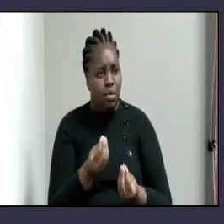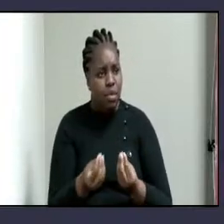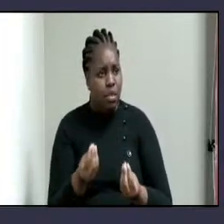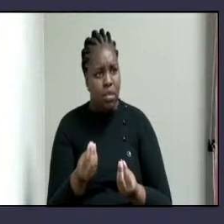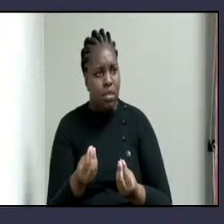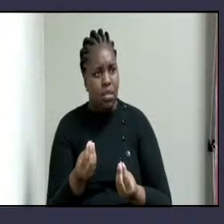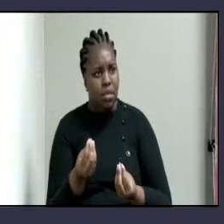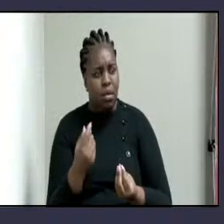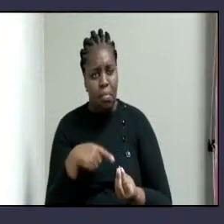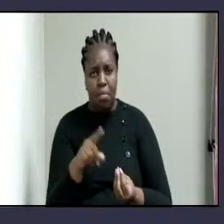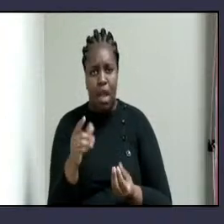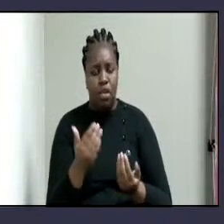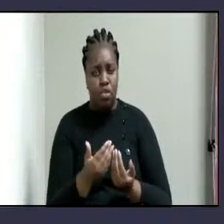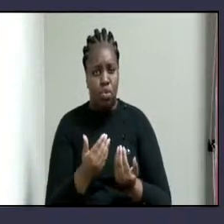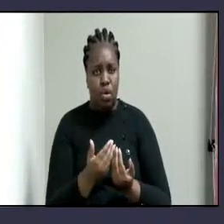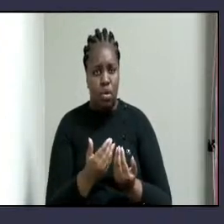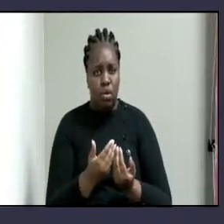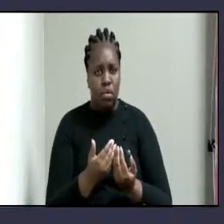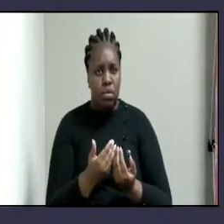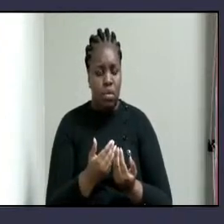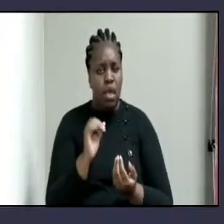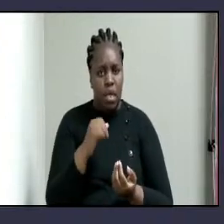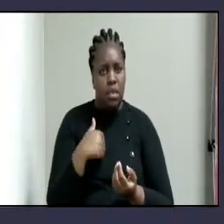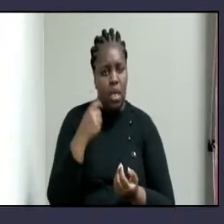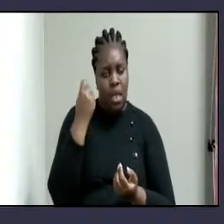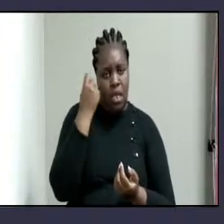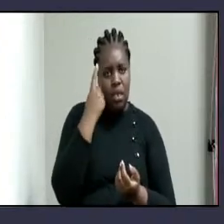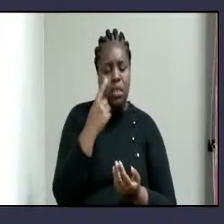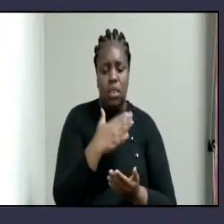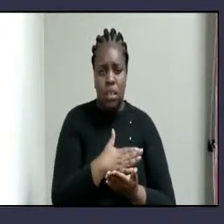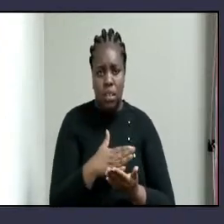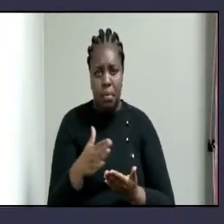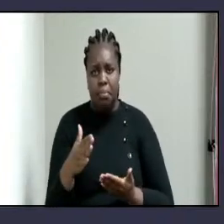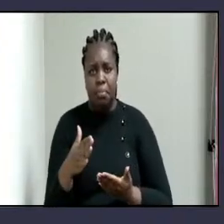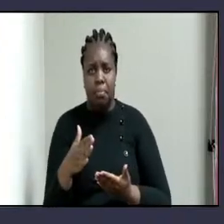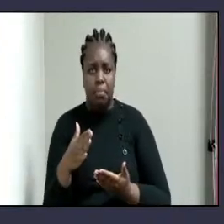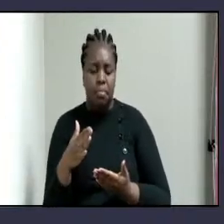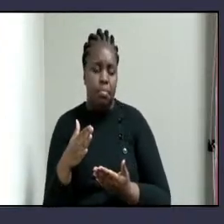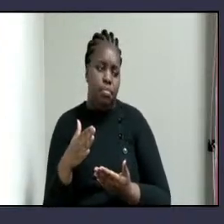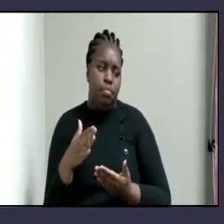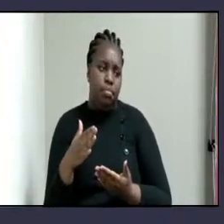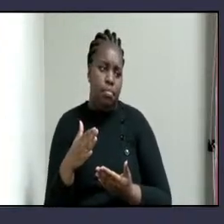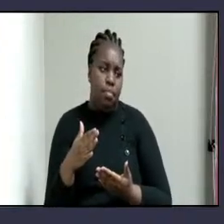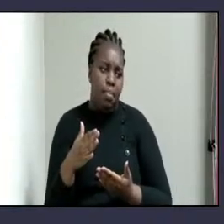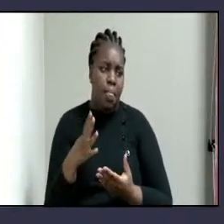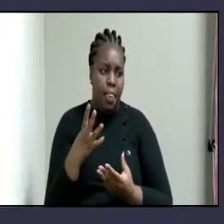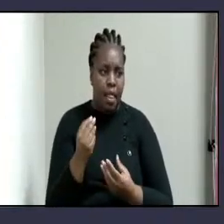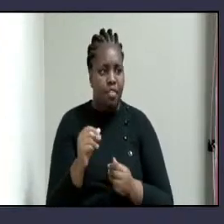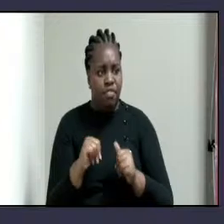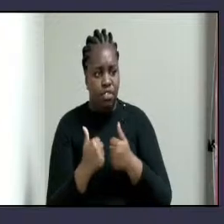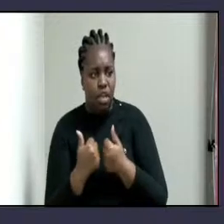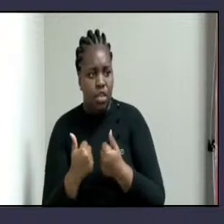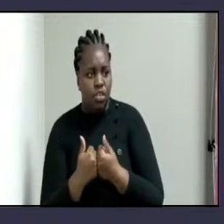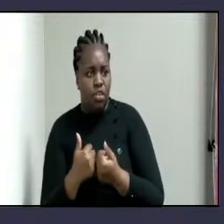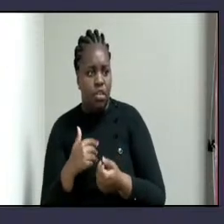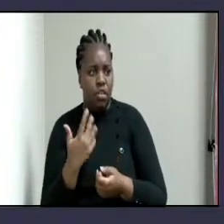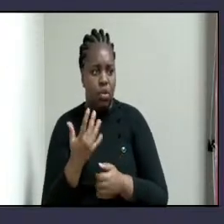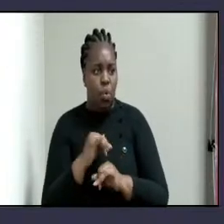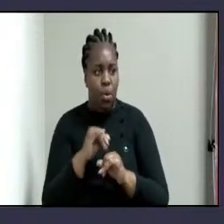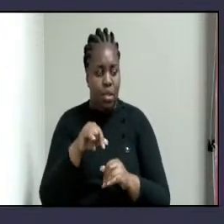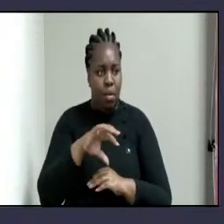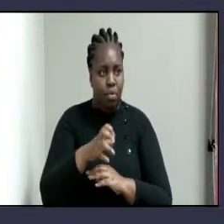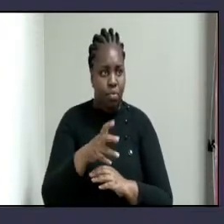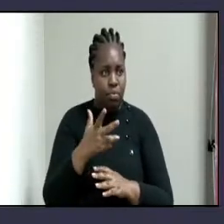are of school-going age not going to school? I understand there are other, perhaps, challenges in terms of, especially in the